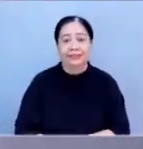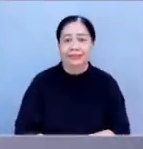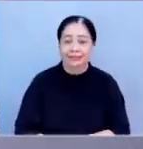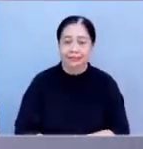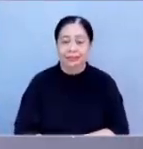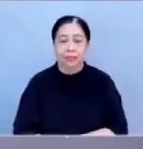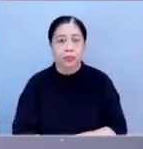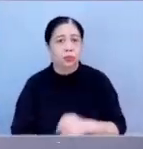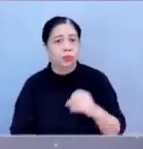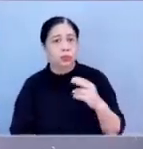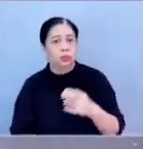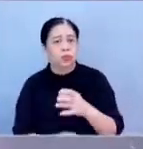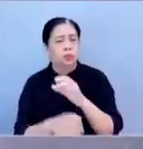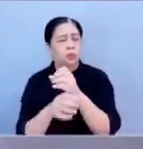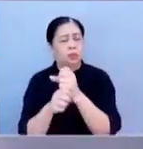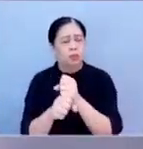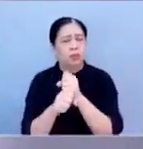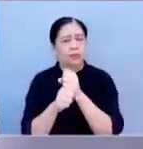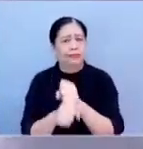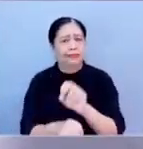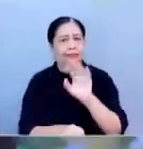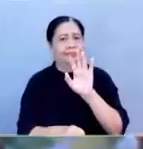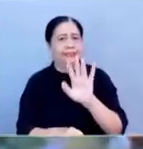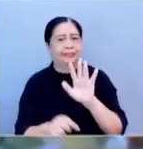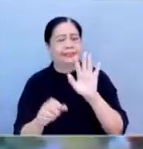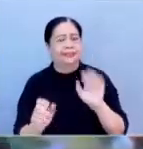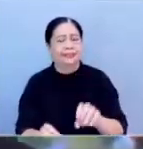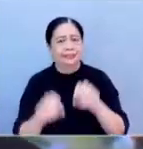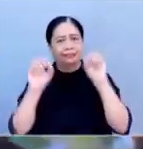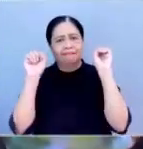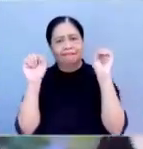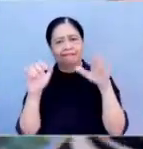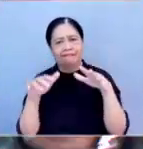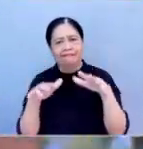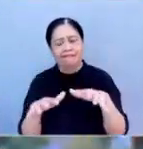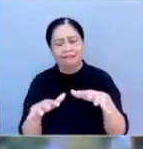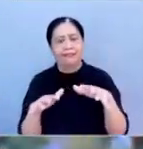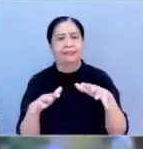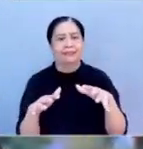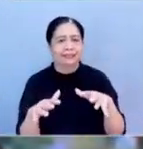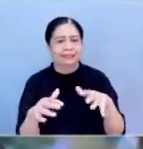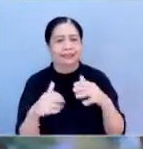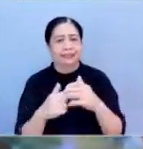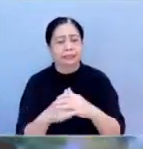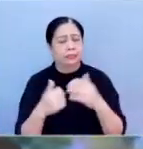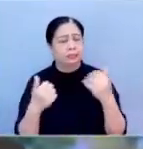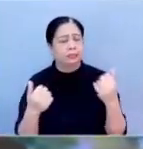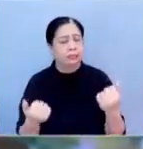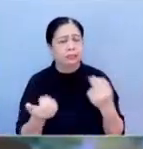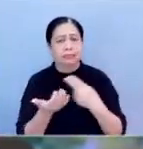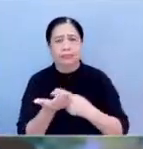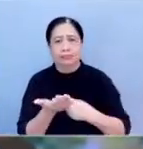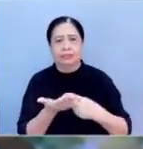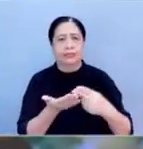Hold on to that magic on this holy